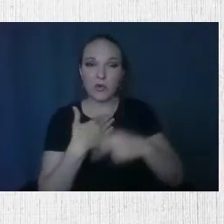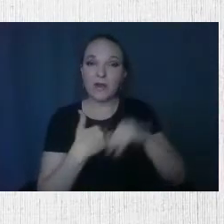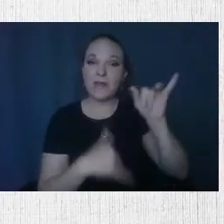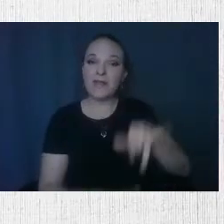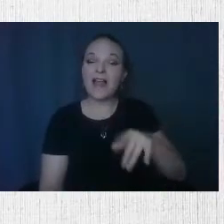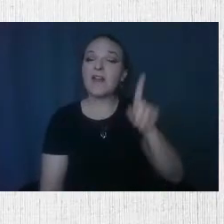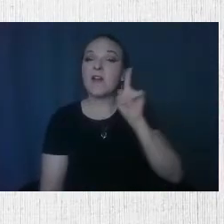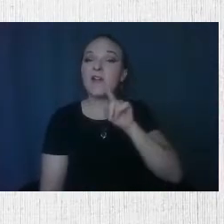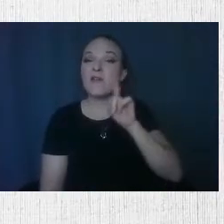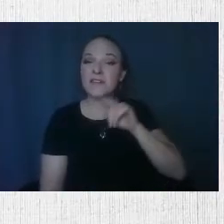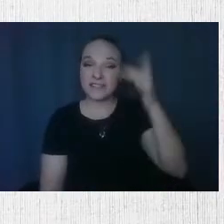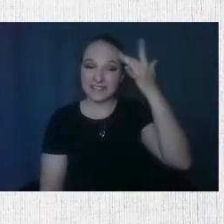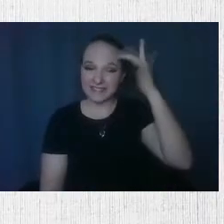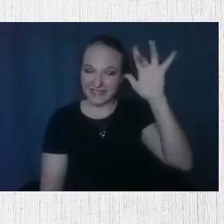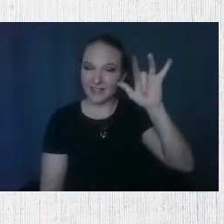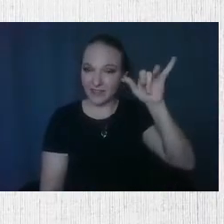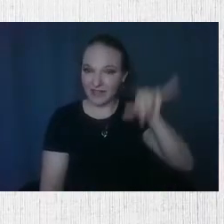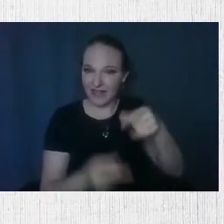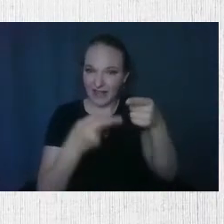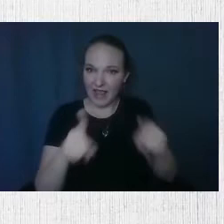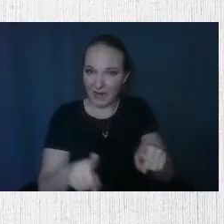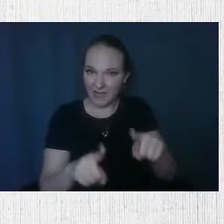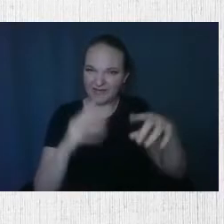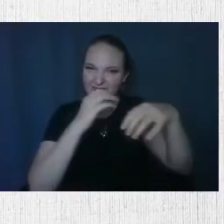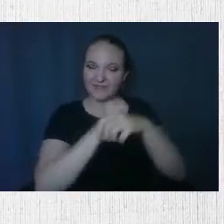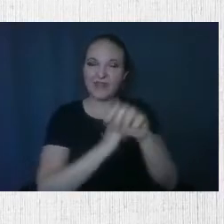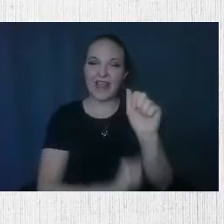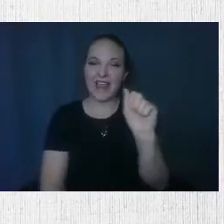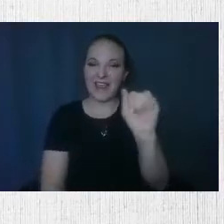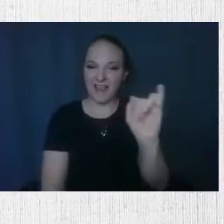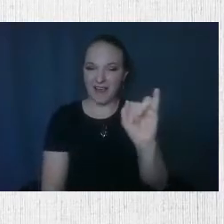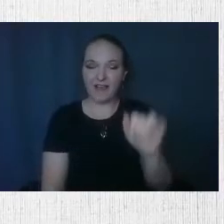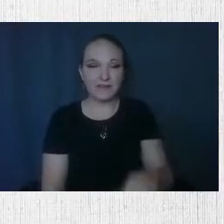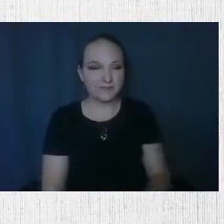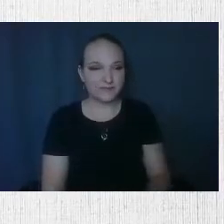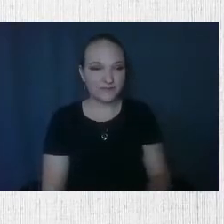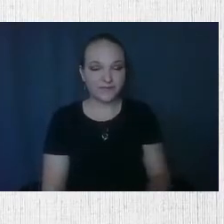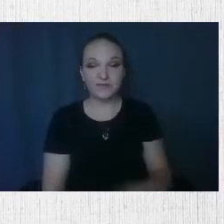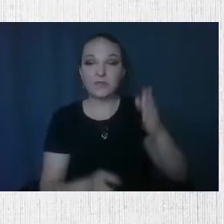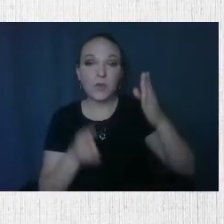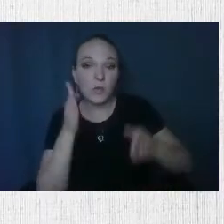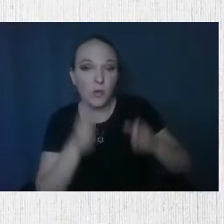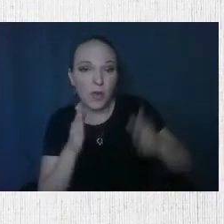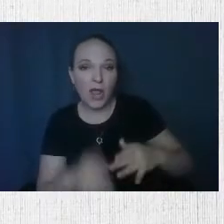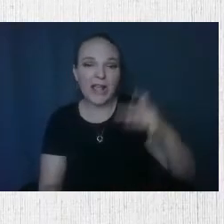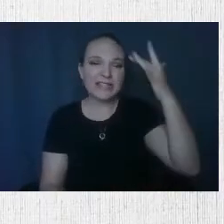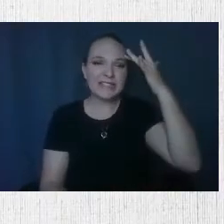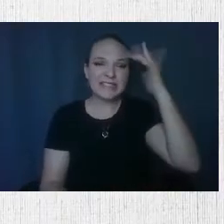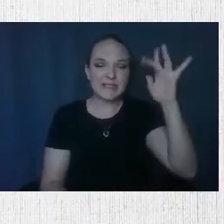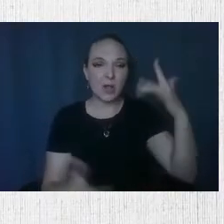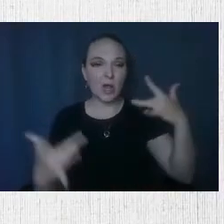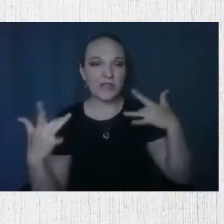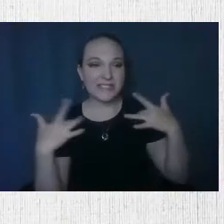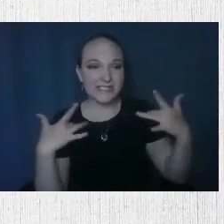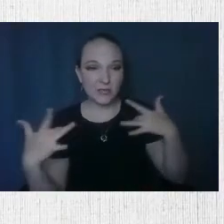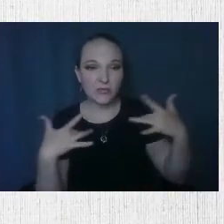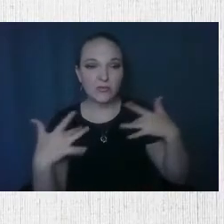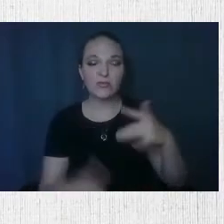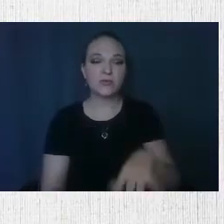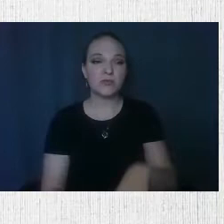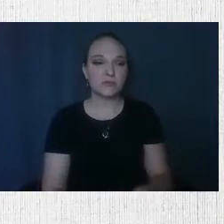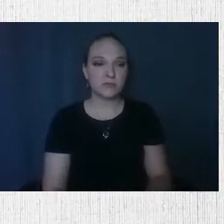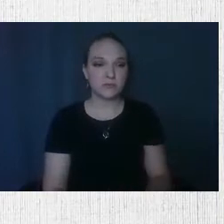the application center for artificial intelligence, robotics, smart sensors. We have a team